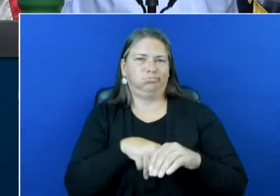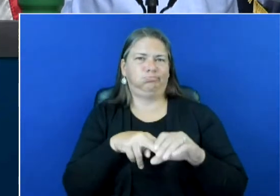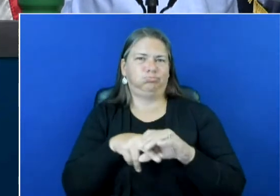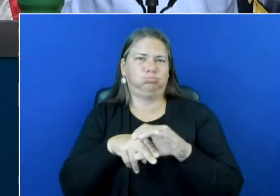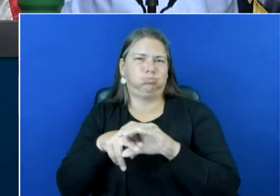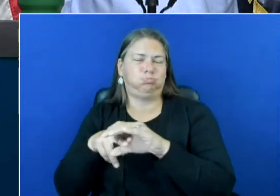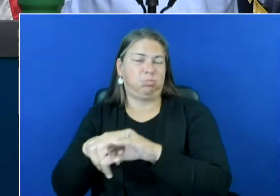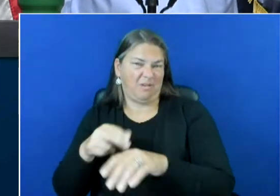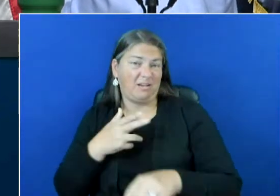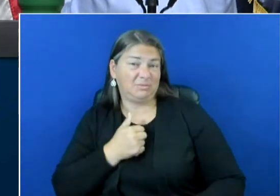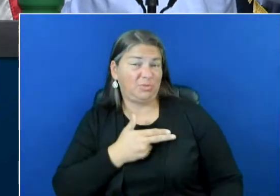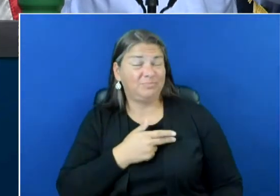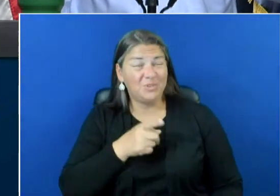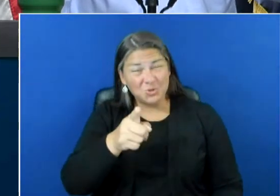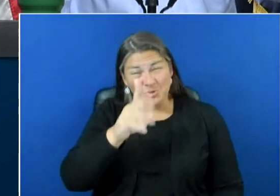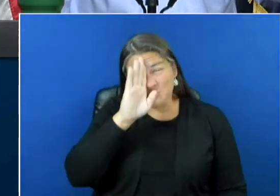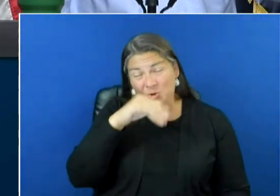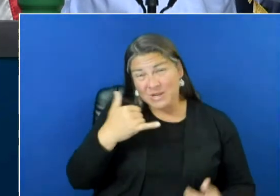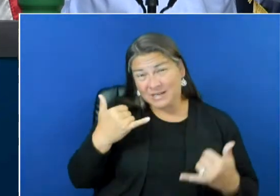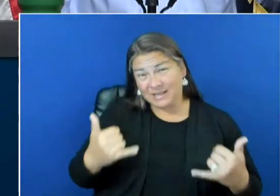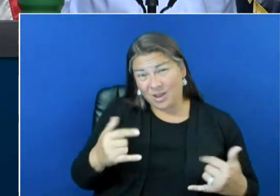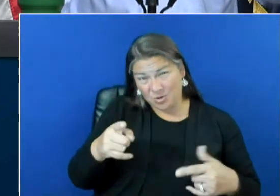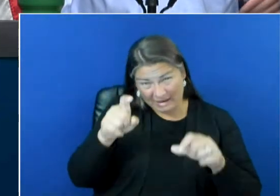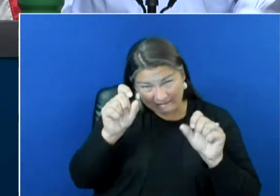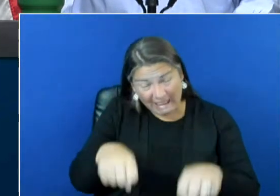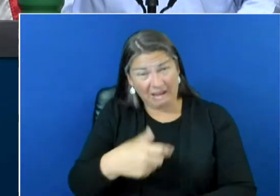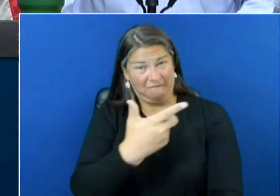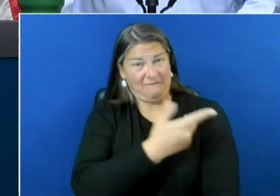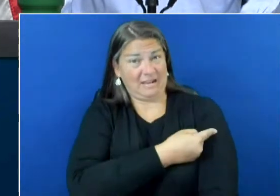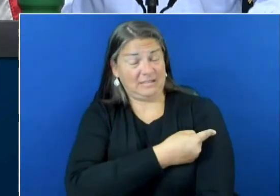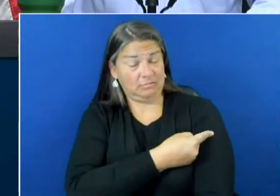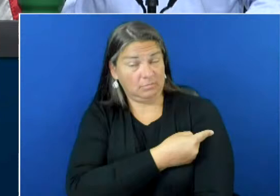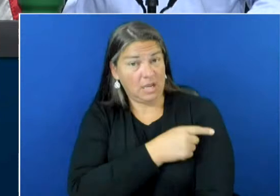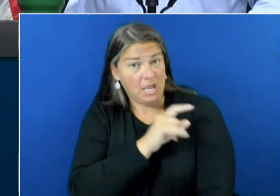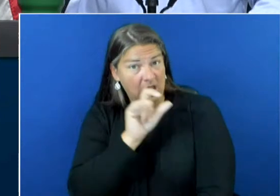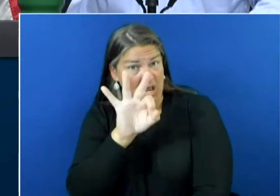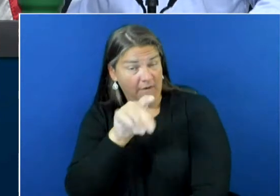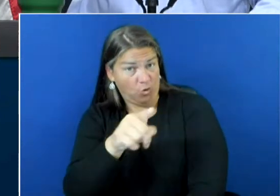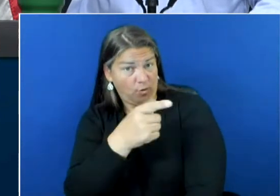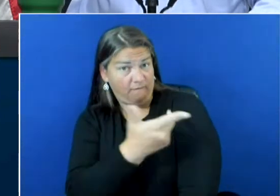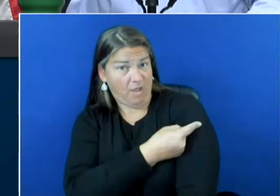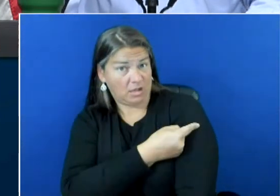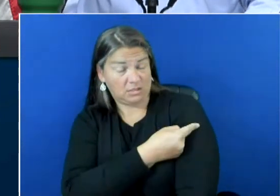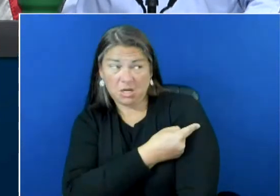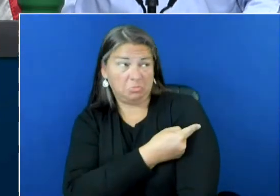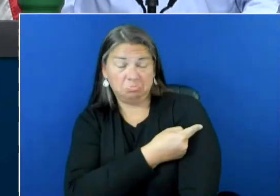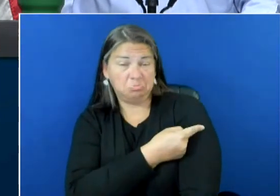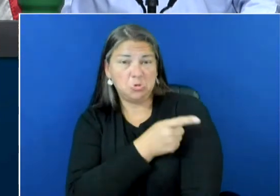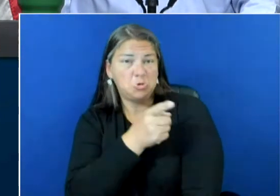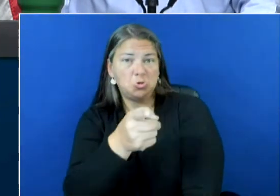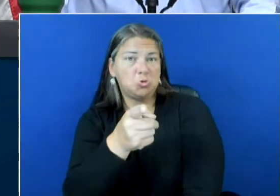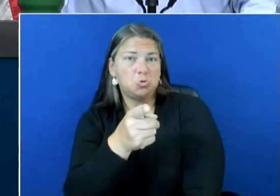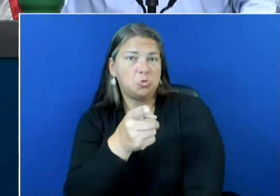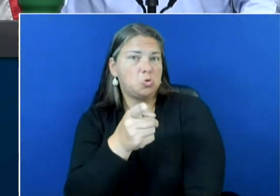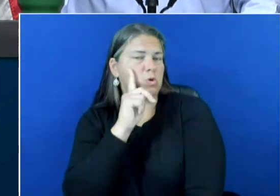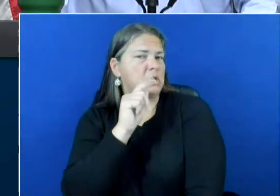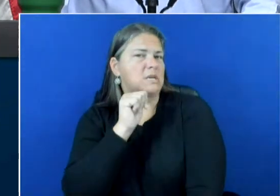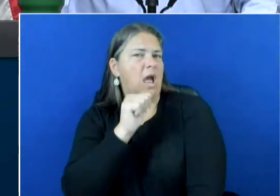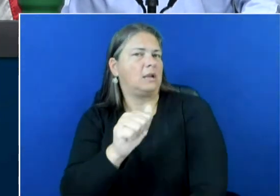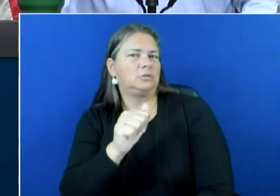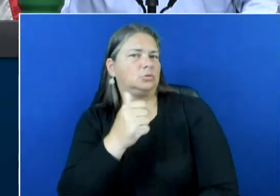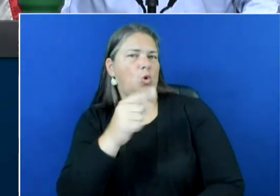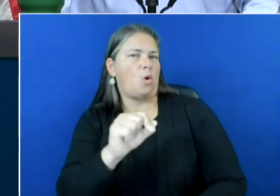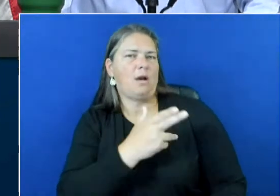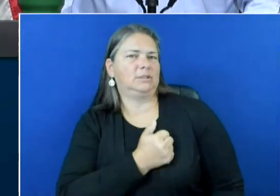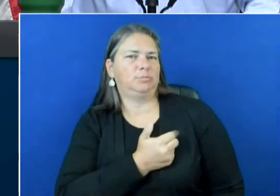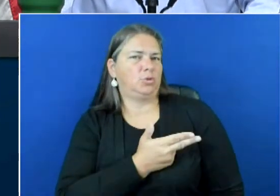vaccinated, and pretty much if you're vaccinated, you'll never, almost never statistically end up in the hospital.